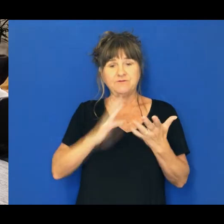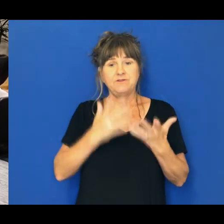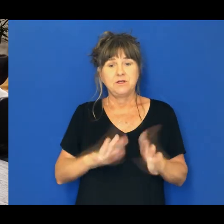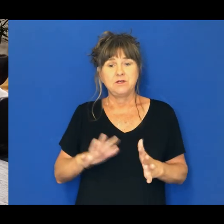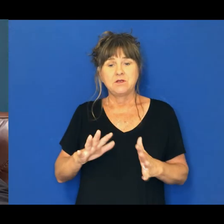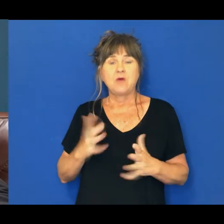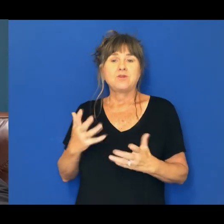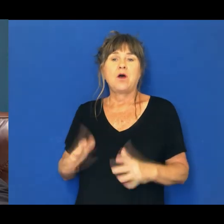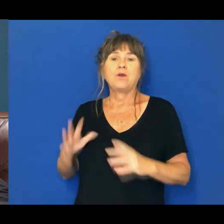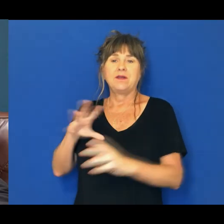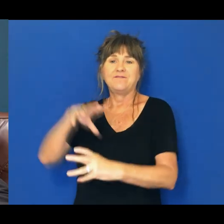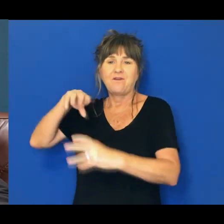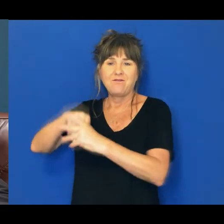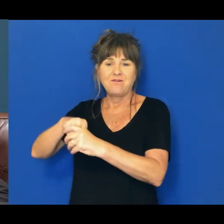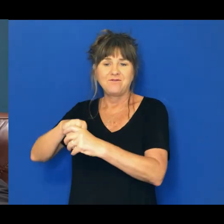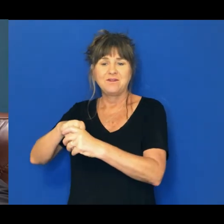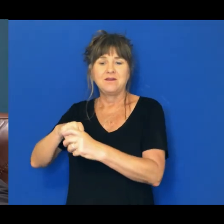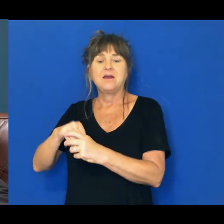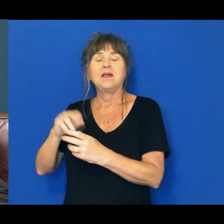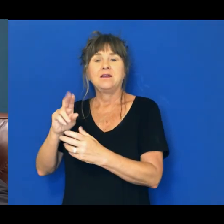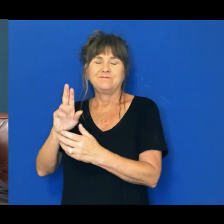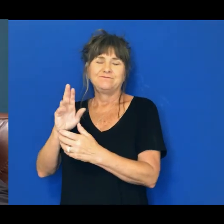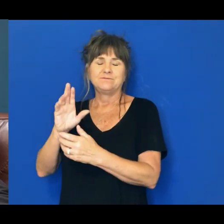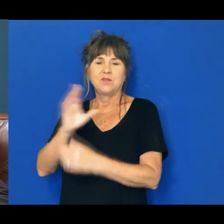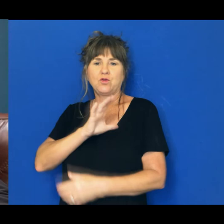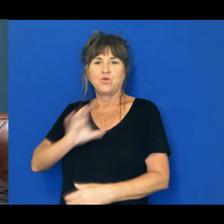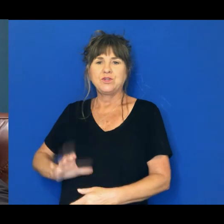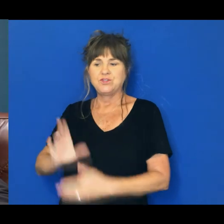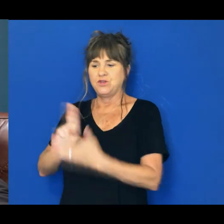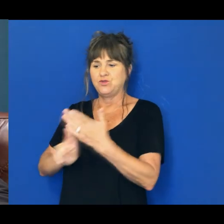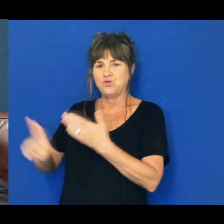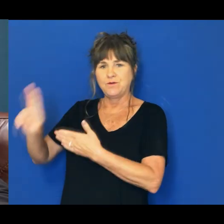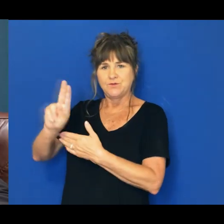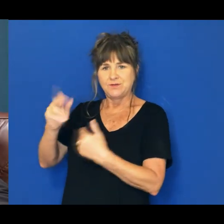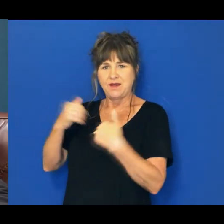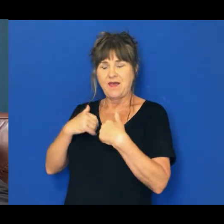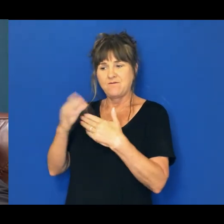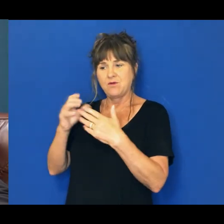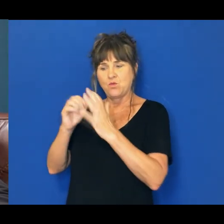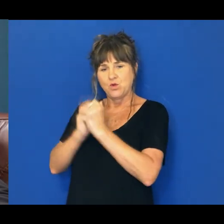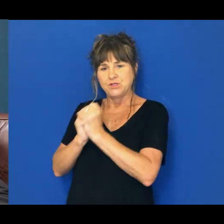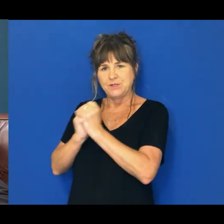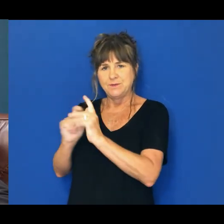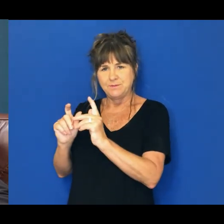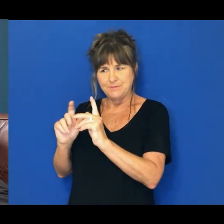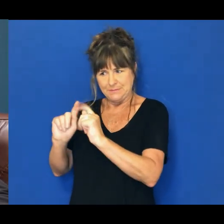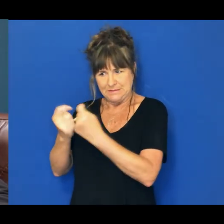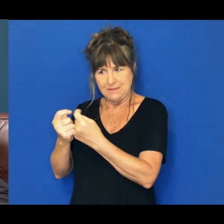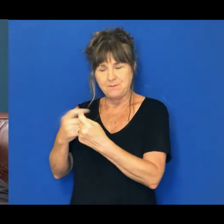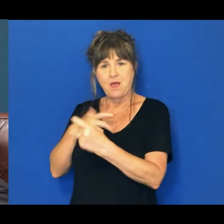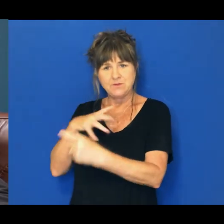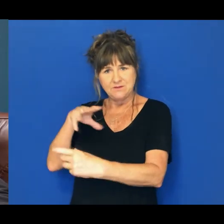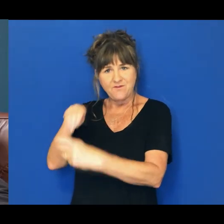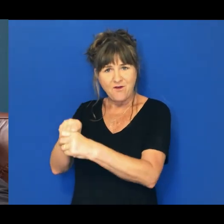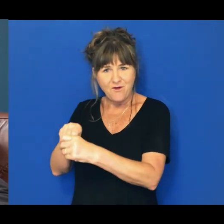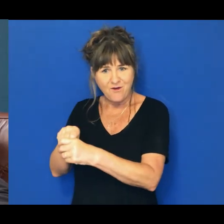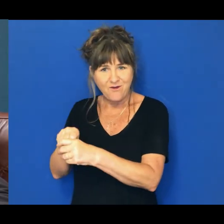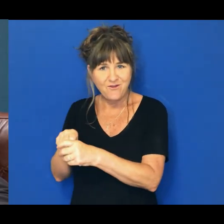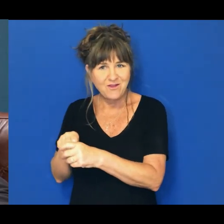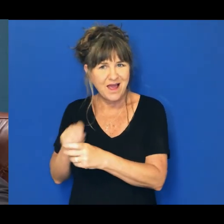done with college, I was like part of, at Christian universities, they have like teams that lead worship for the university. So I was